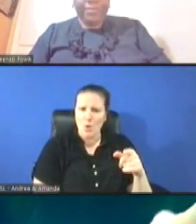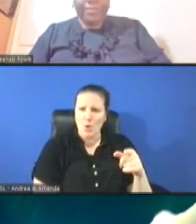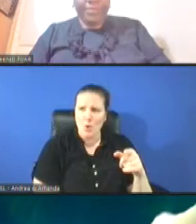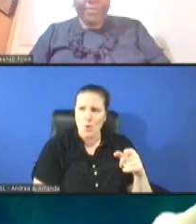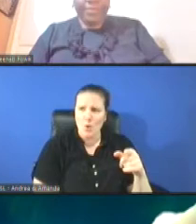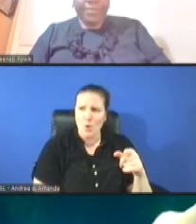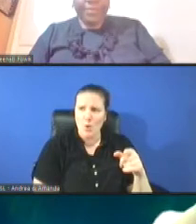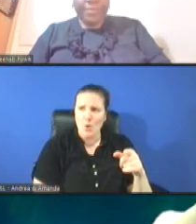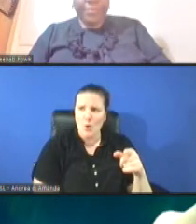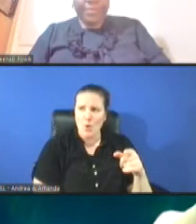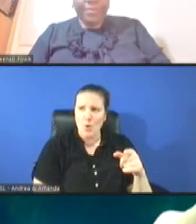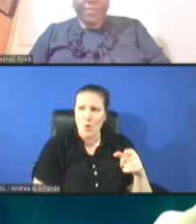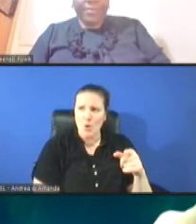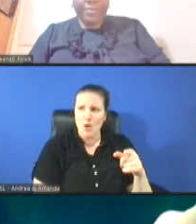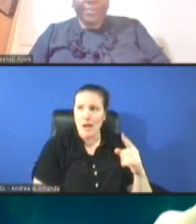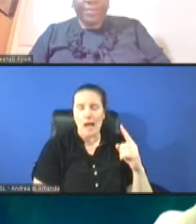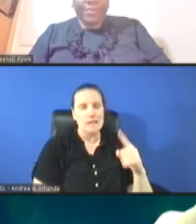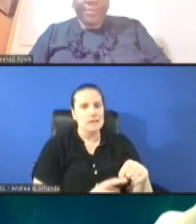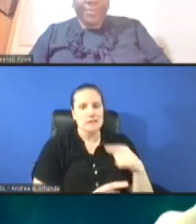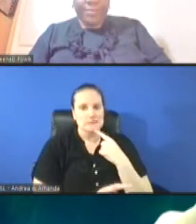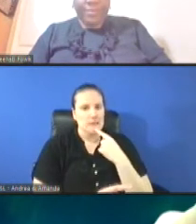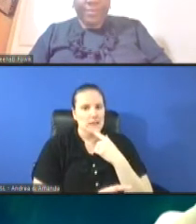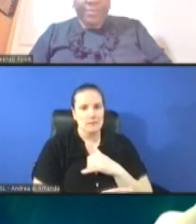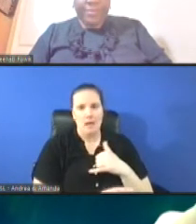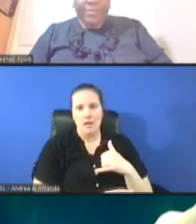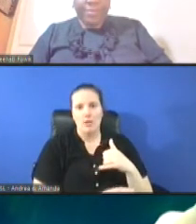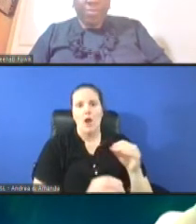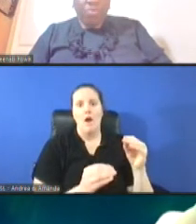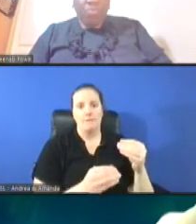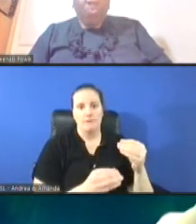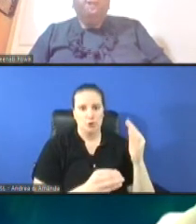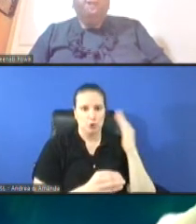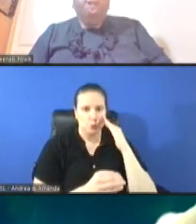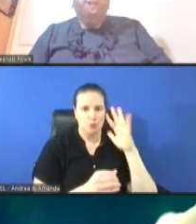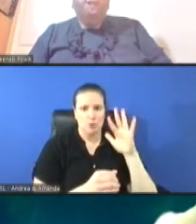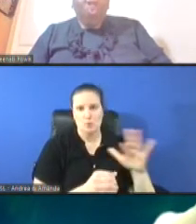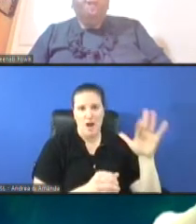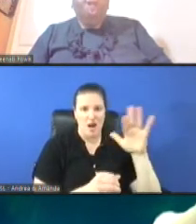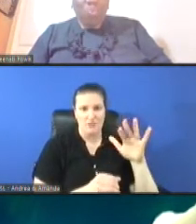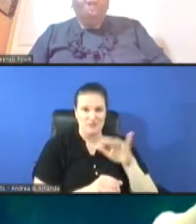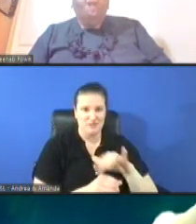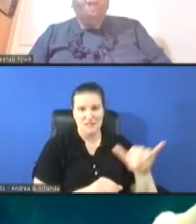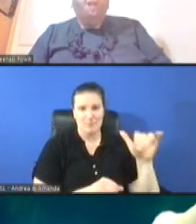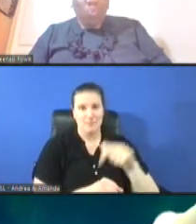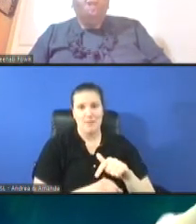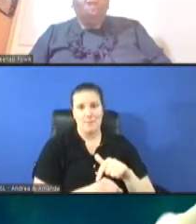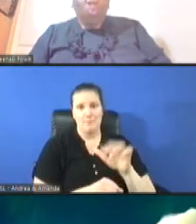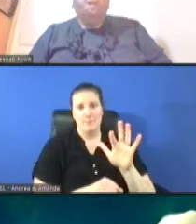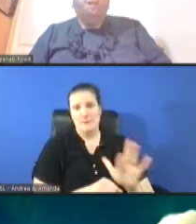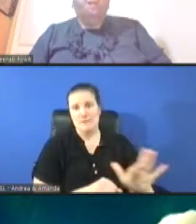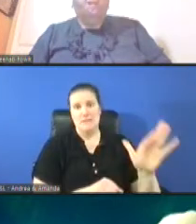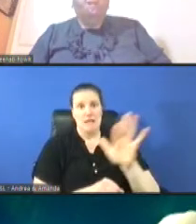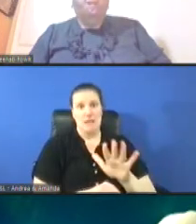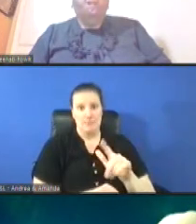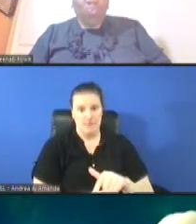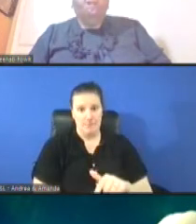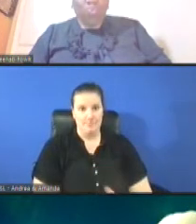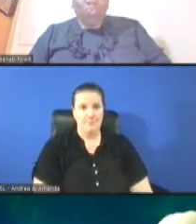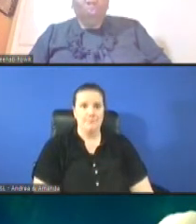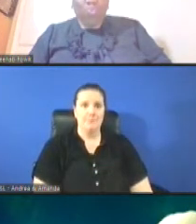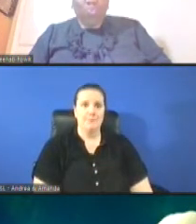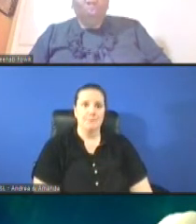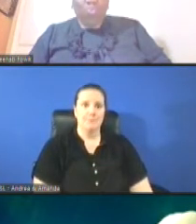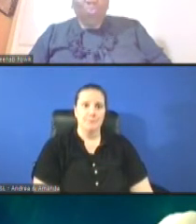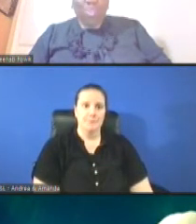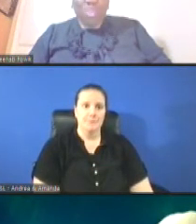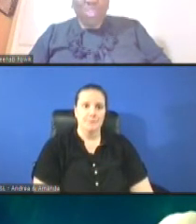I can't say exactly when the mayor knew, but the mayor's office knew around that same period of time. Thank you